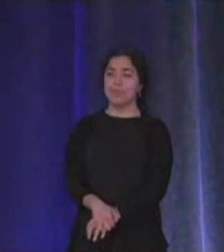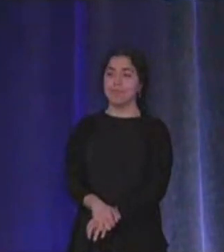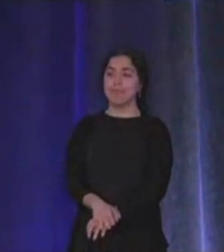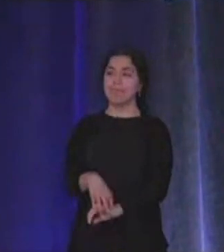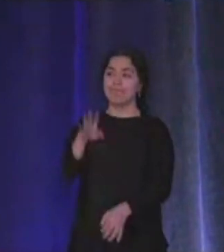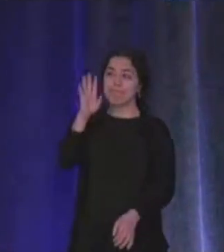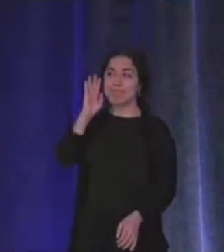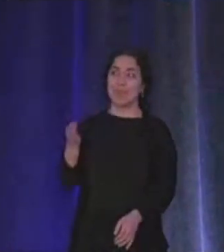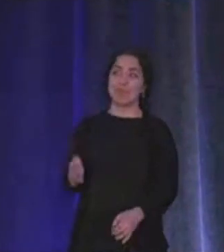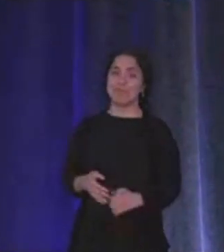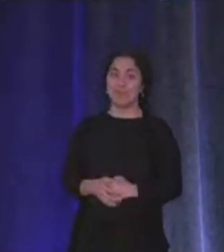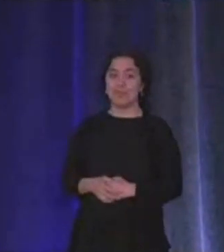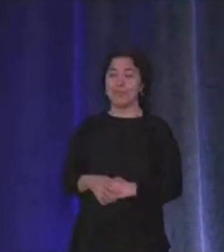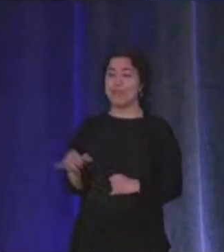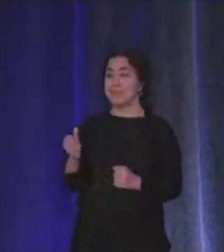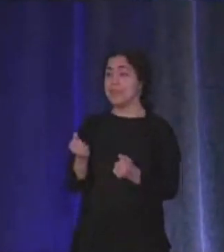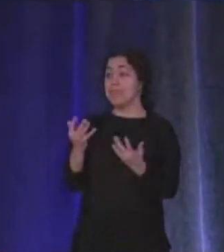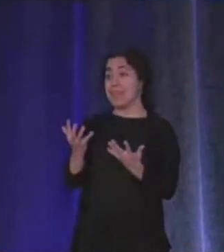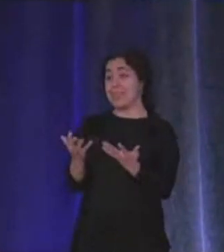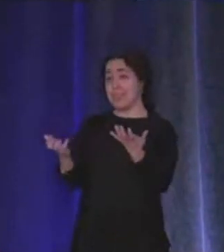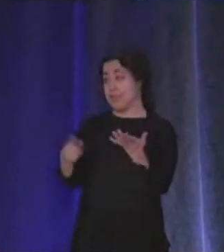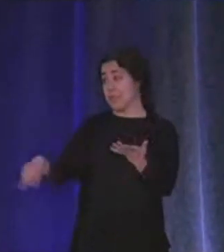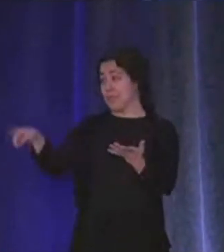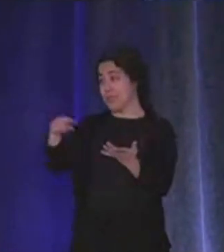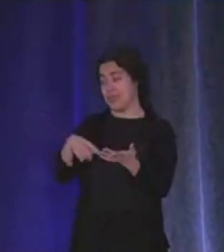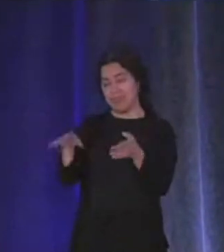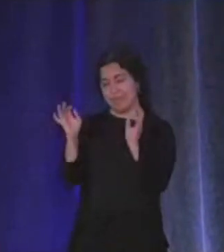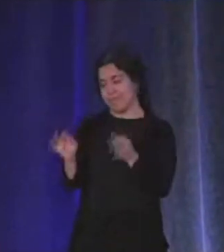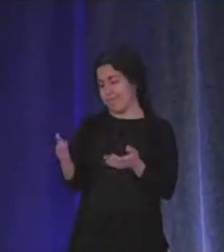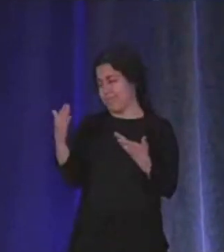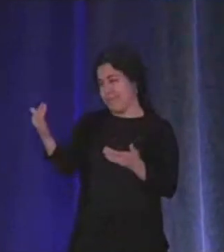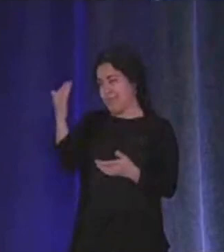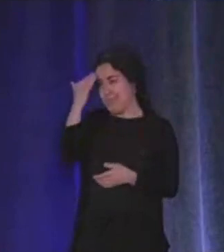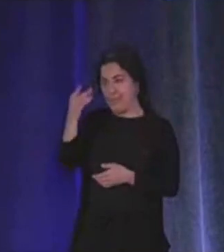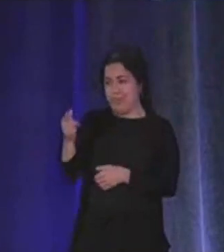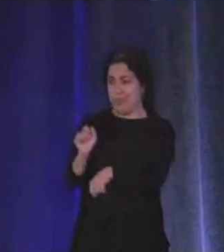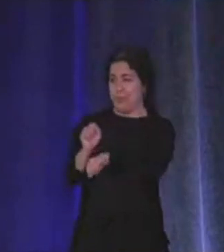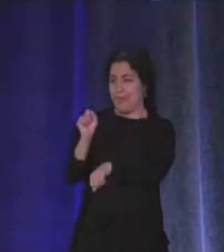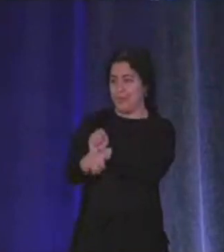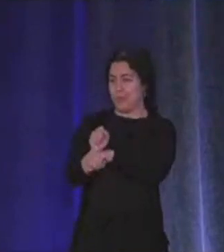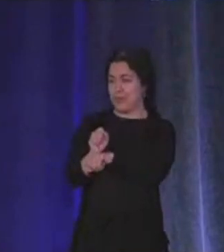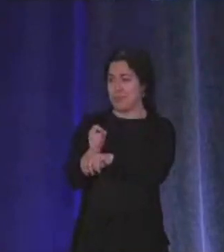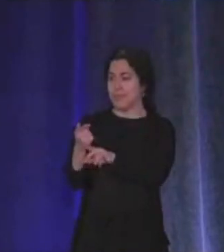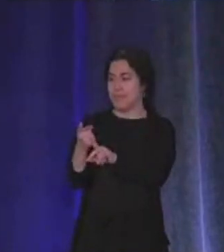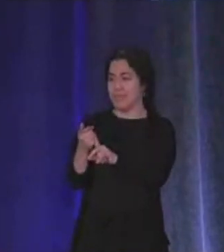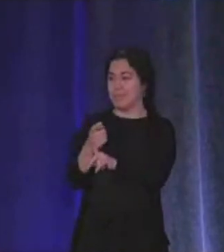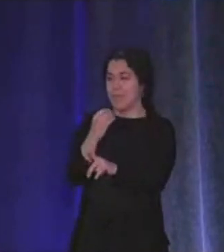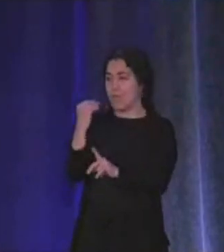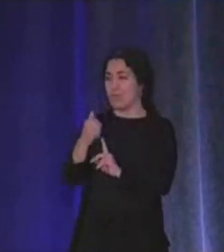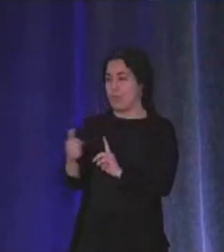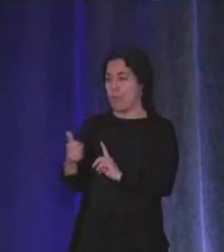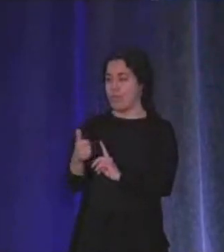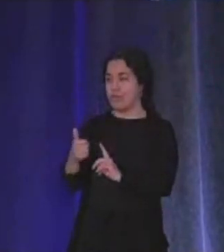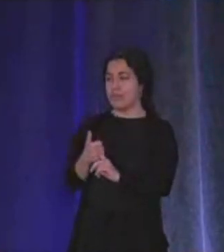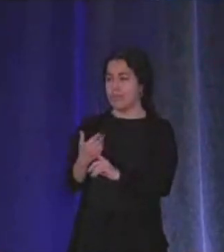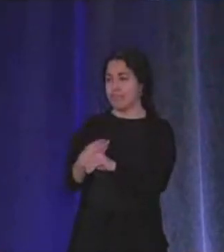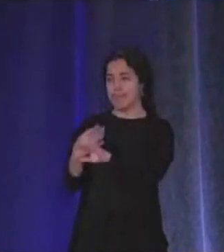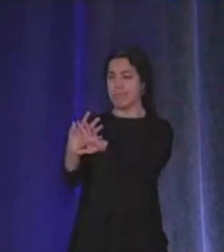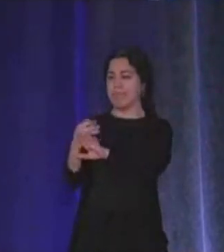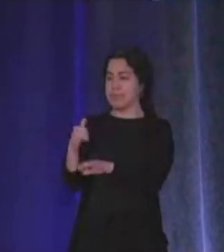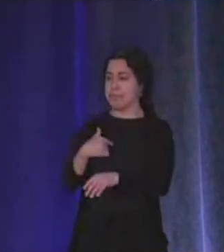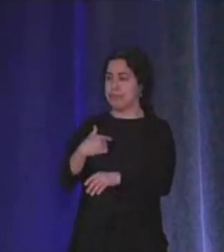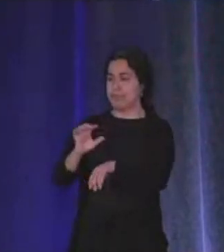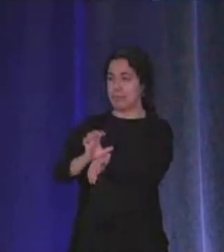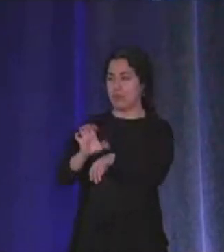Hello. Like many of you, I am sure that you work remotely, as I do. It's one of the great